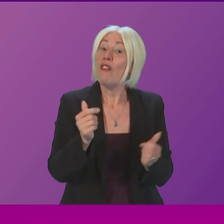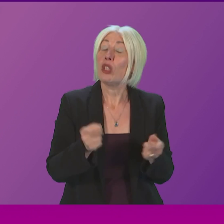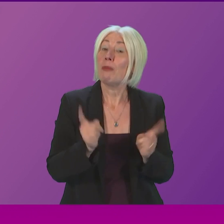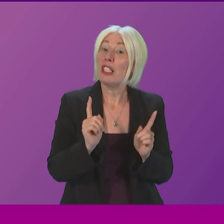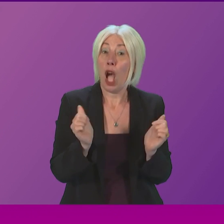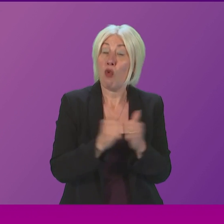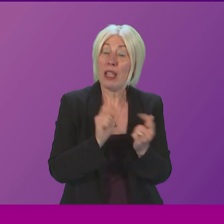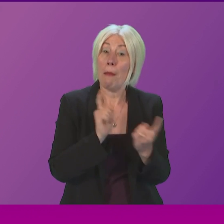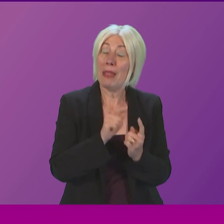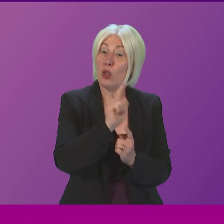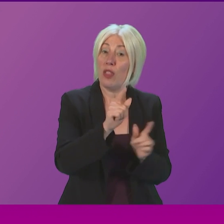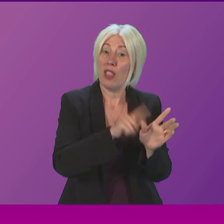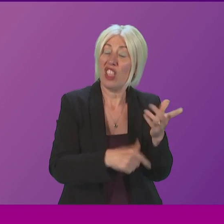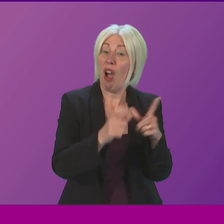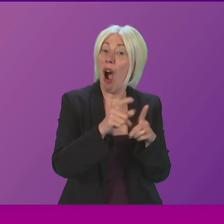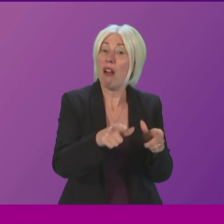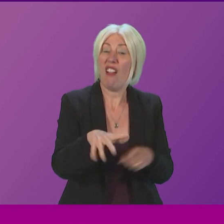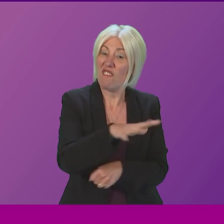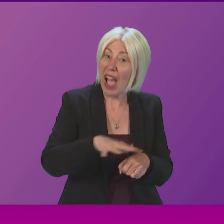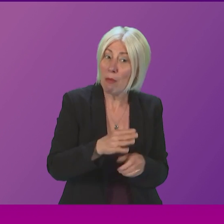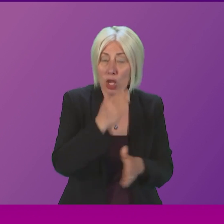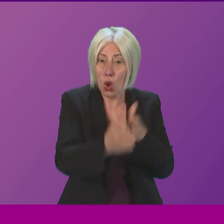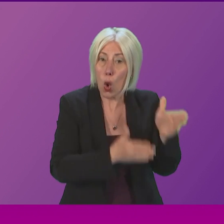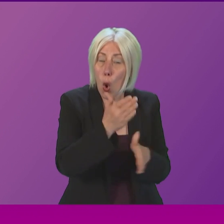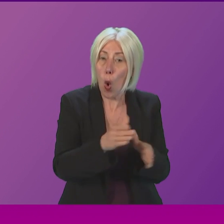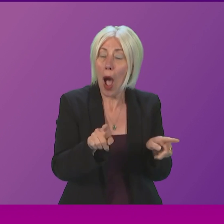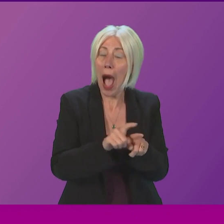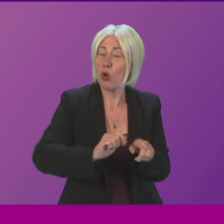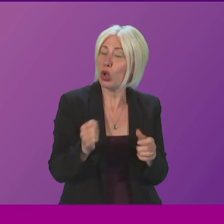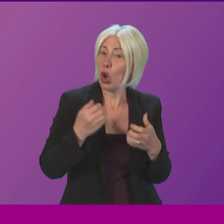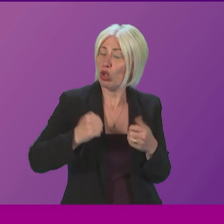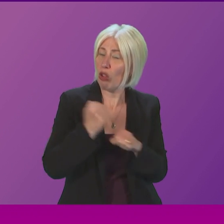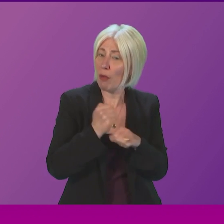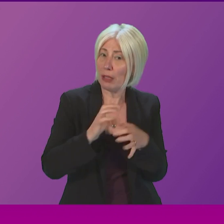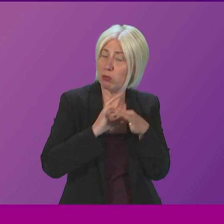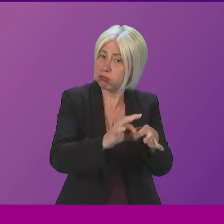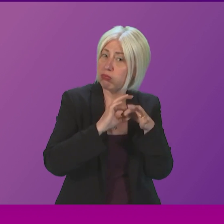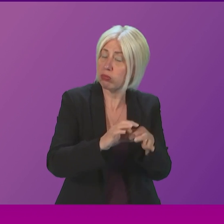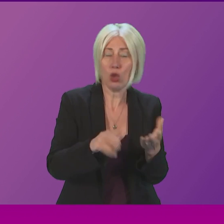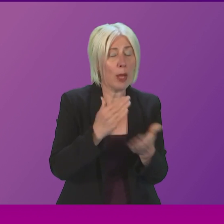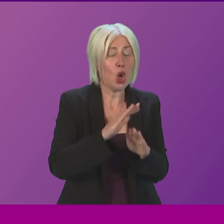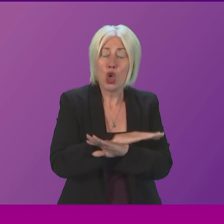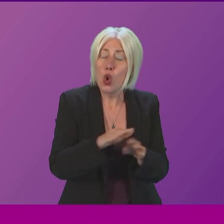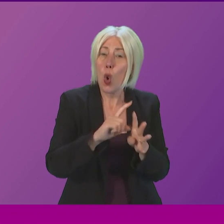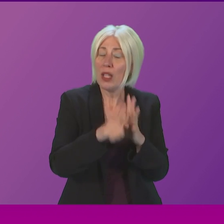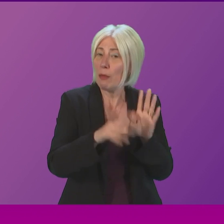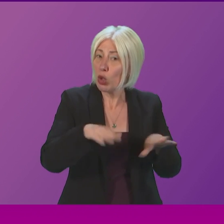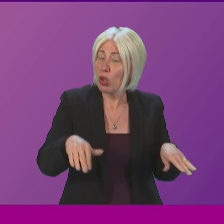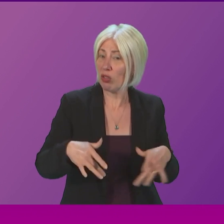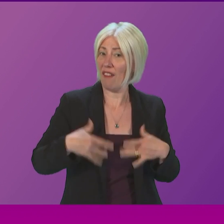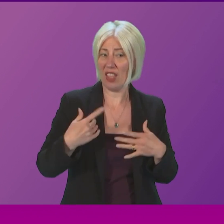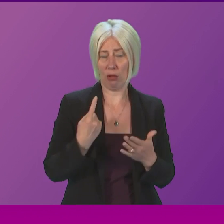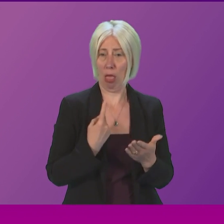with the Yard and their families to discuss how the Scottish Government can better work with them to ensure that no disabled child in Scotland feels